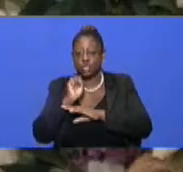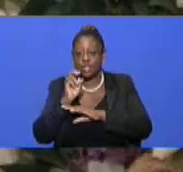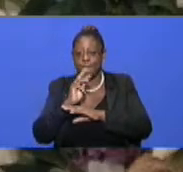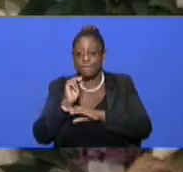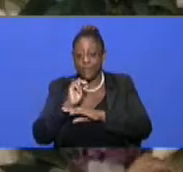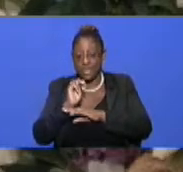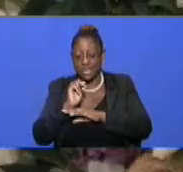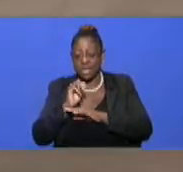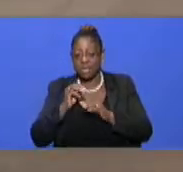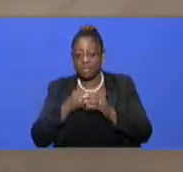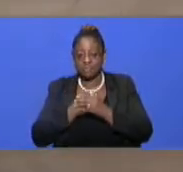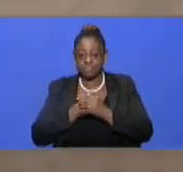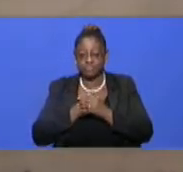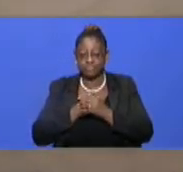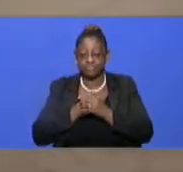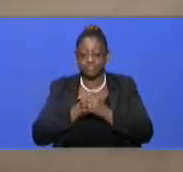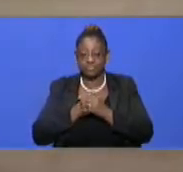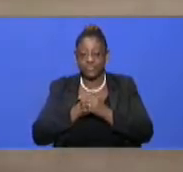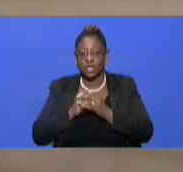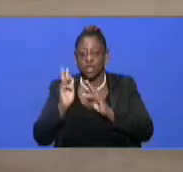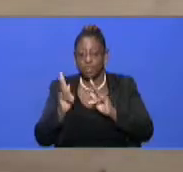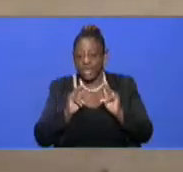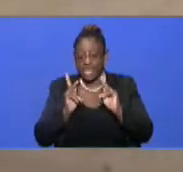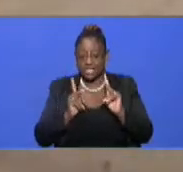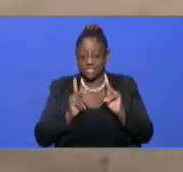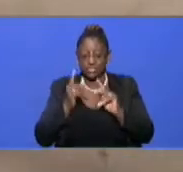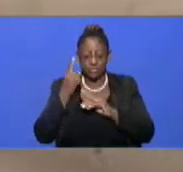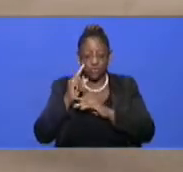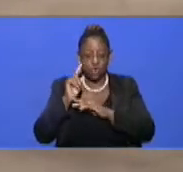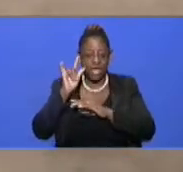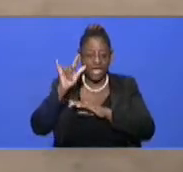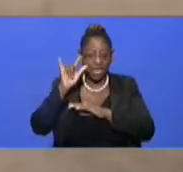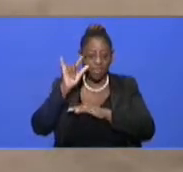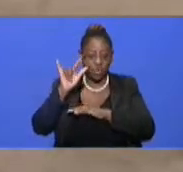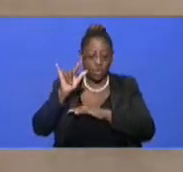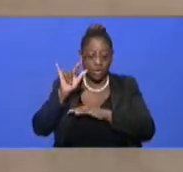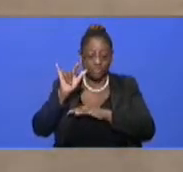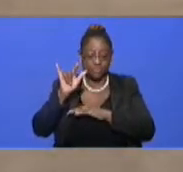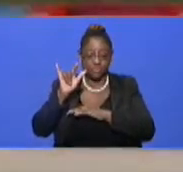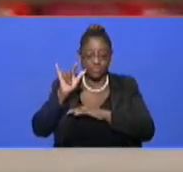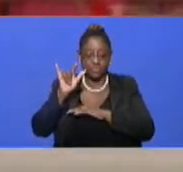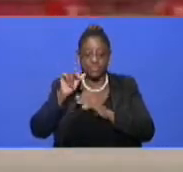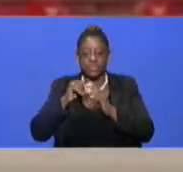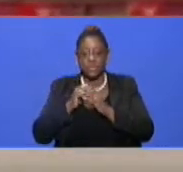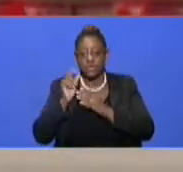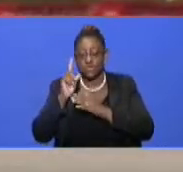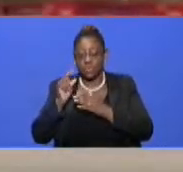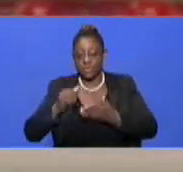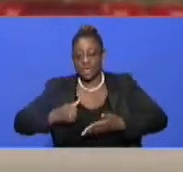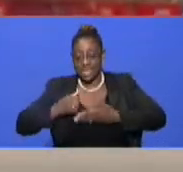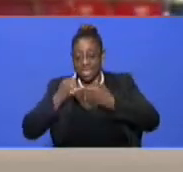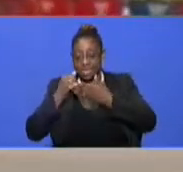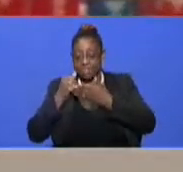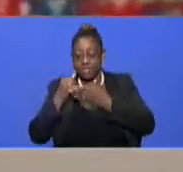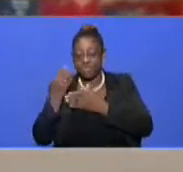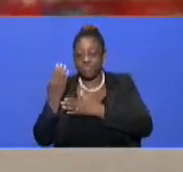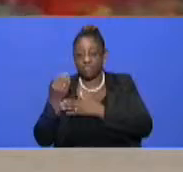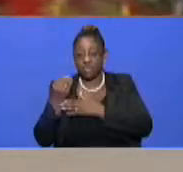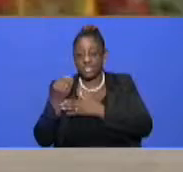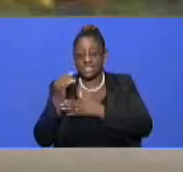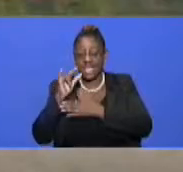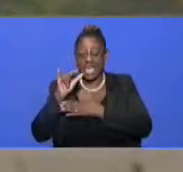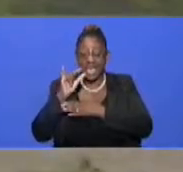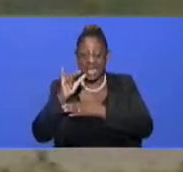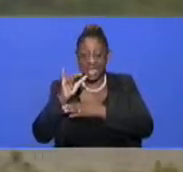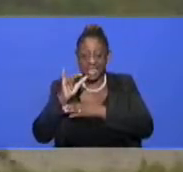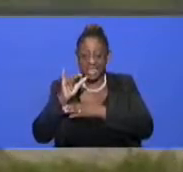and we hear on the news. Plans for a new North Eleuthera Airport are included in an initiative that will see 14 Family Island airports